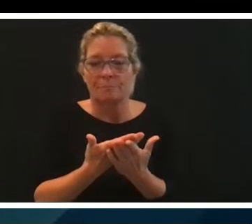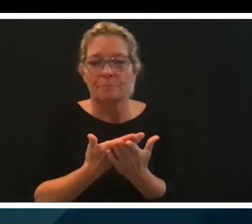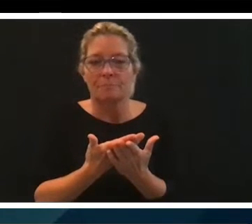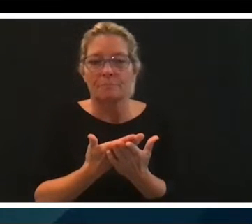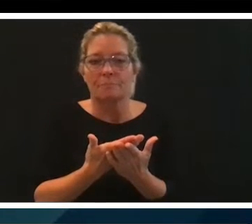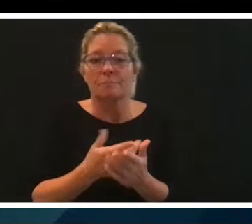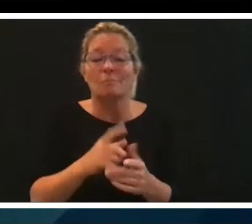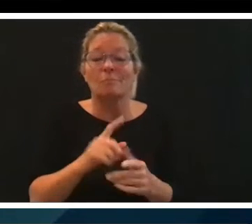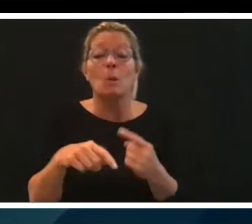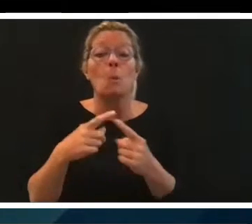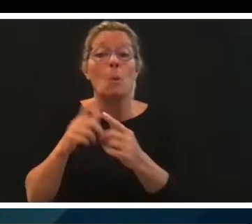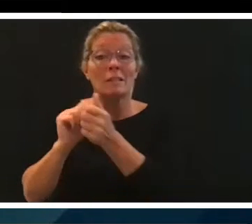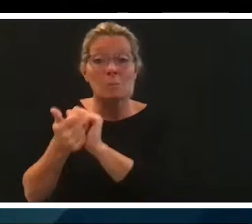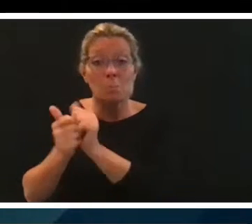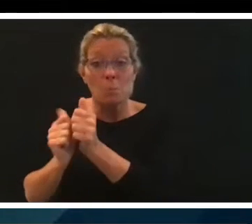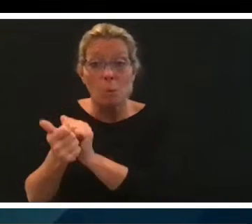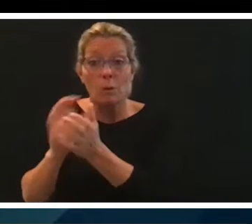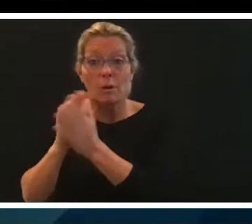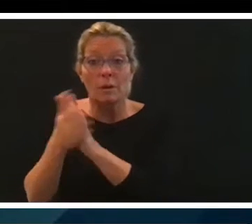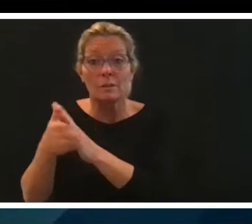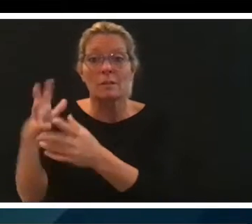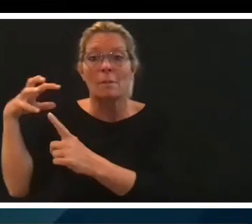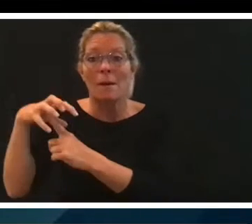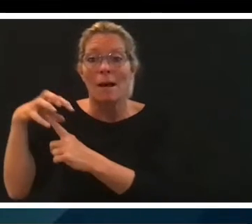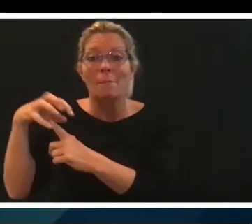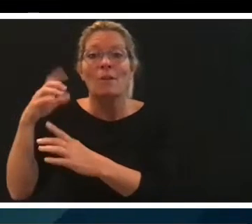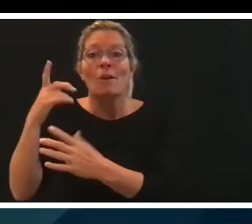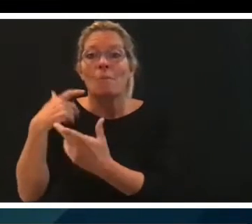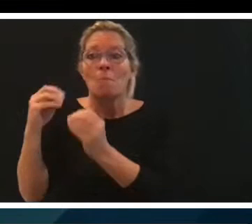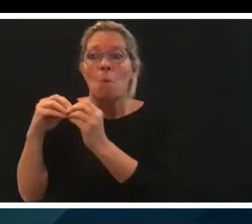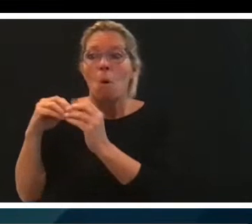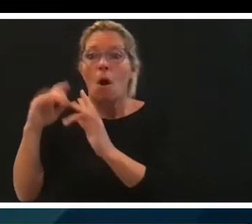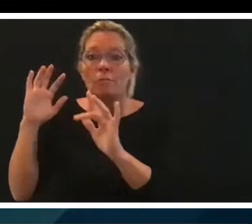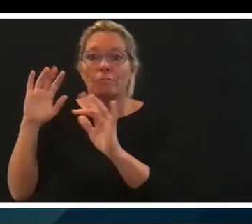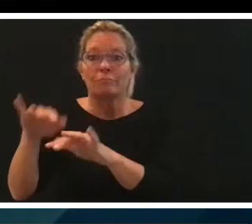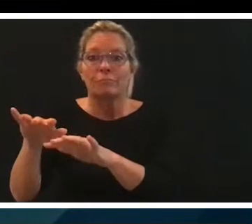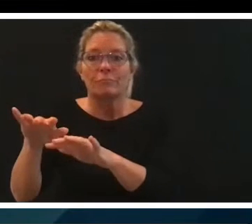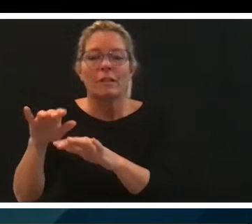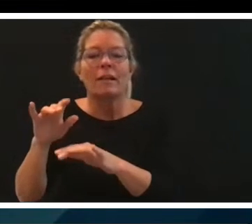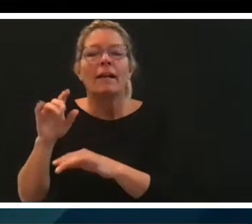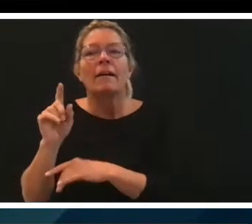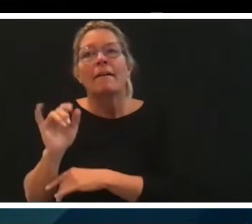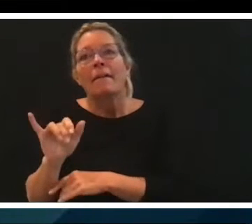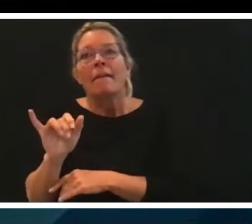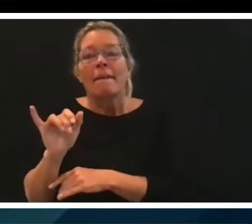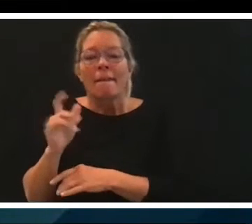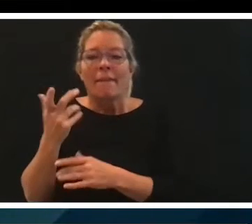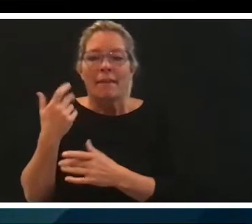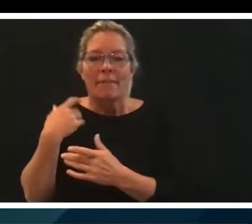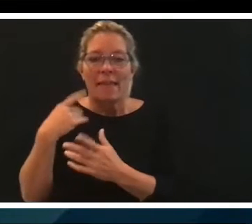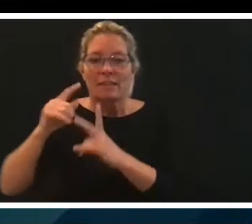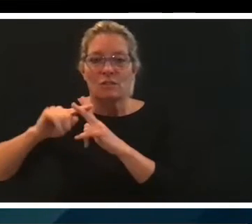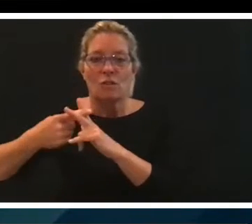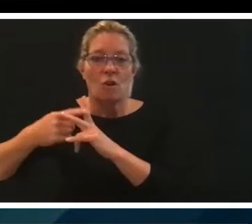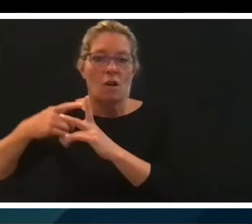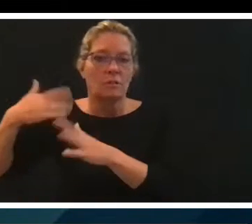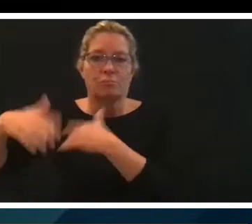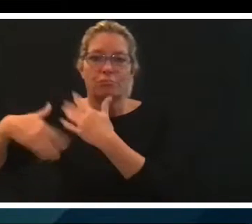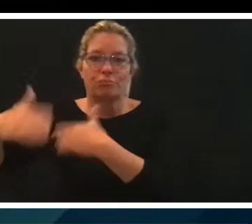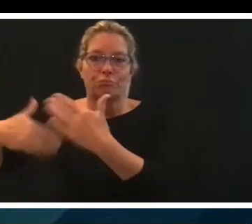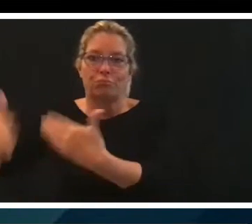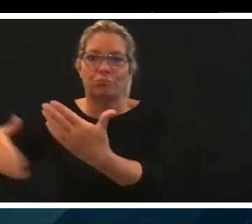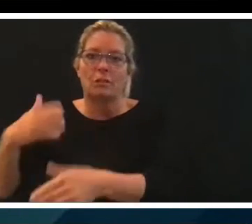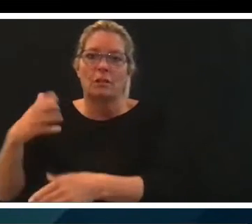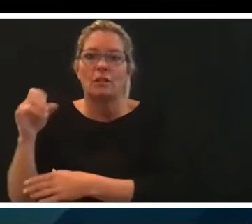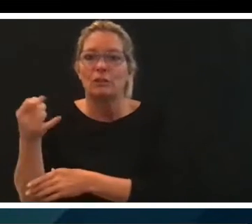became a thing, and all that stuff really you know takes hold in junior high and